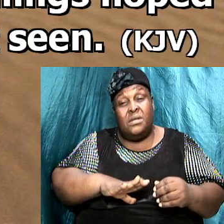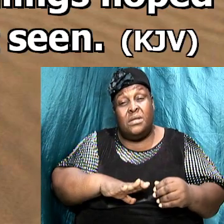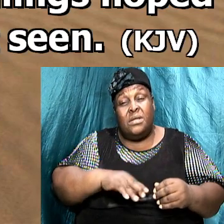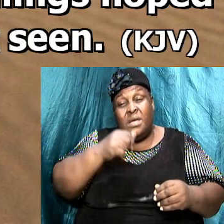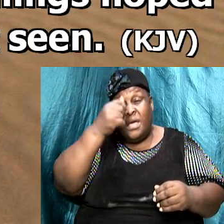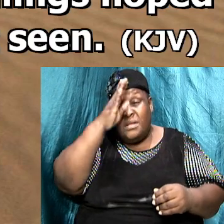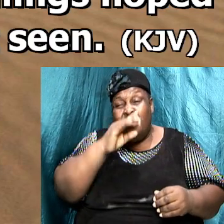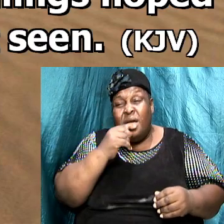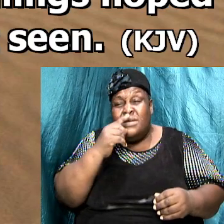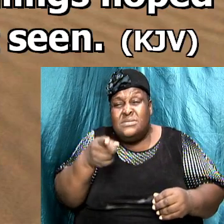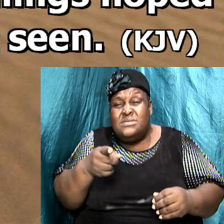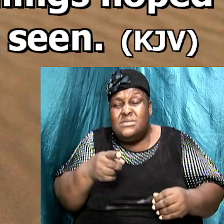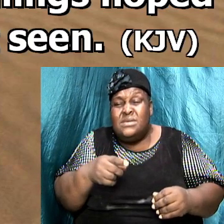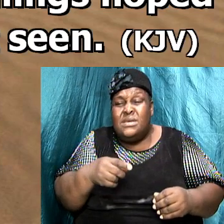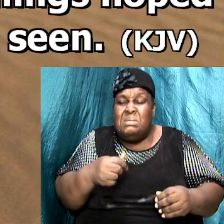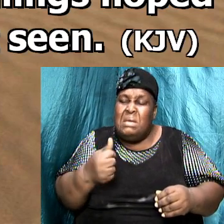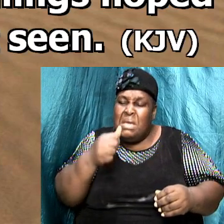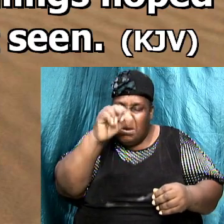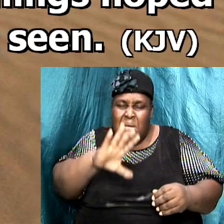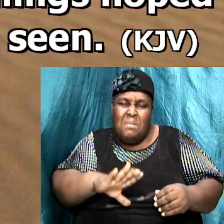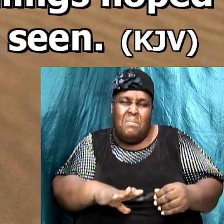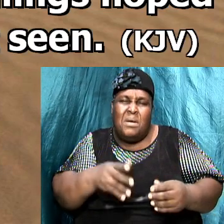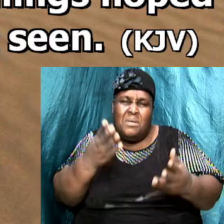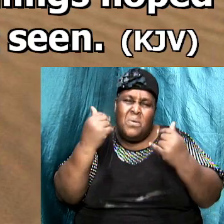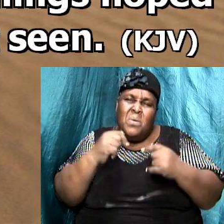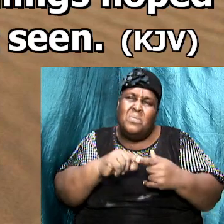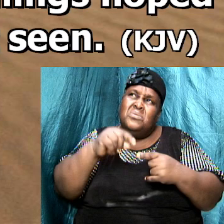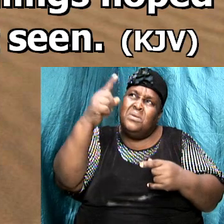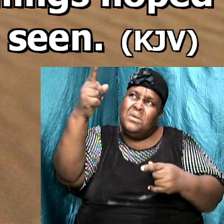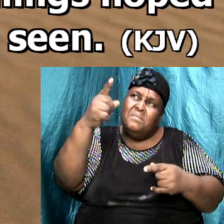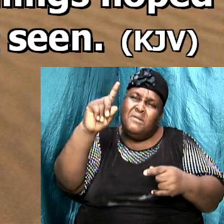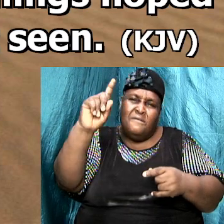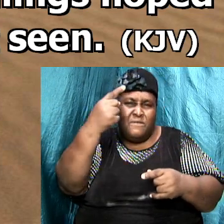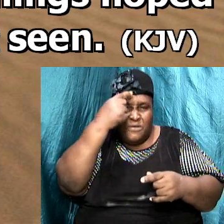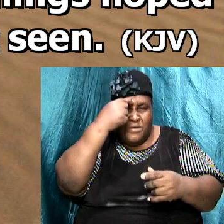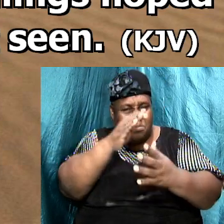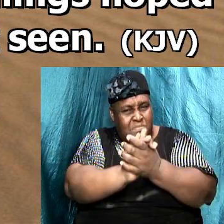him, that man must first believe.